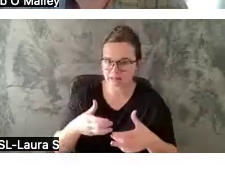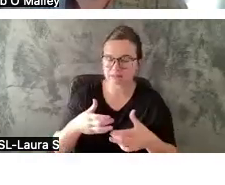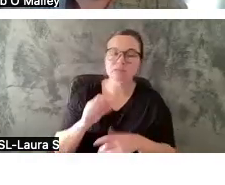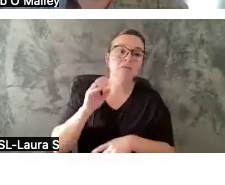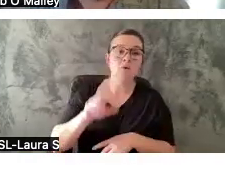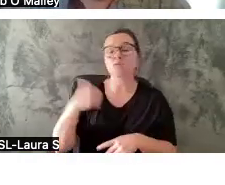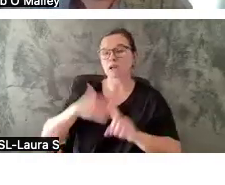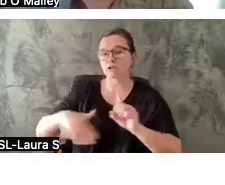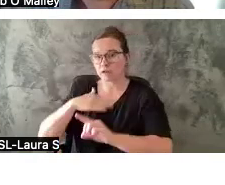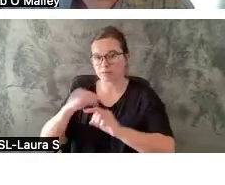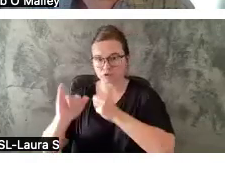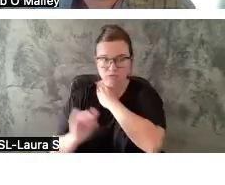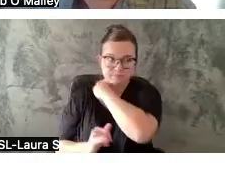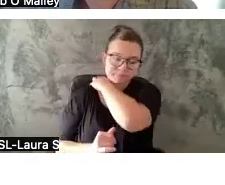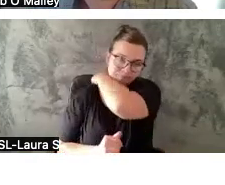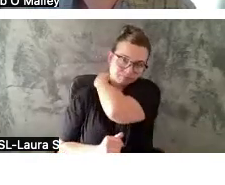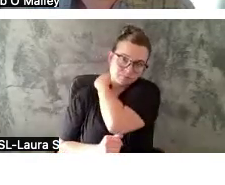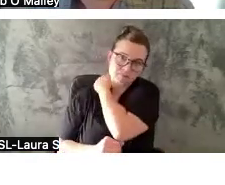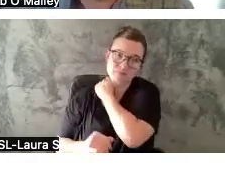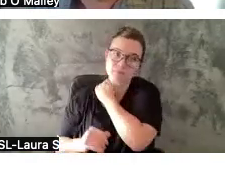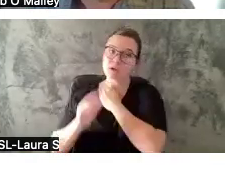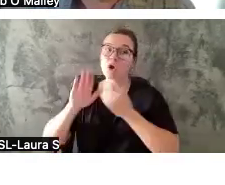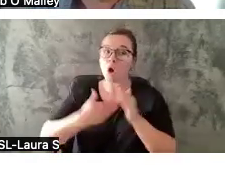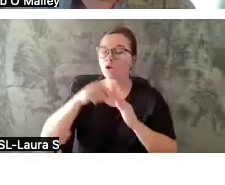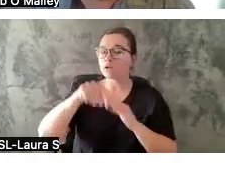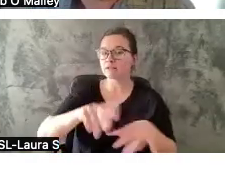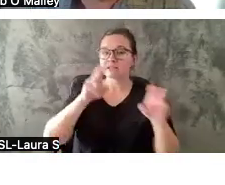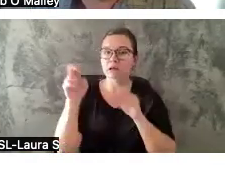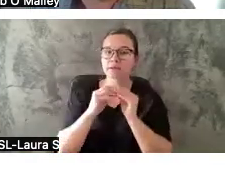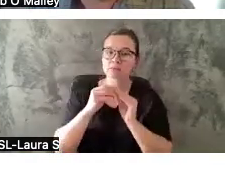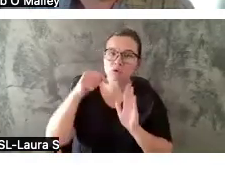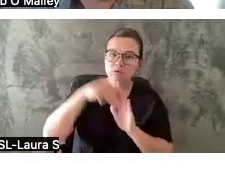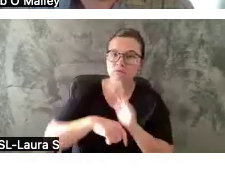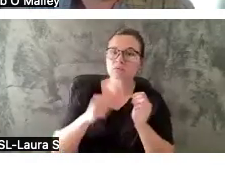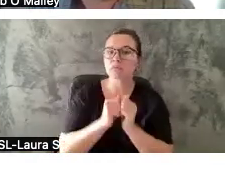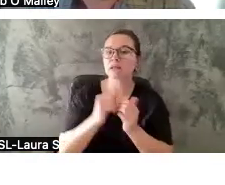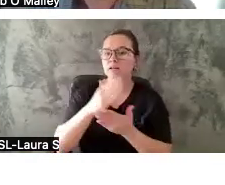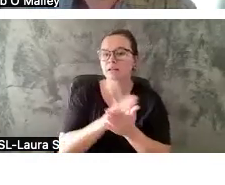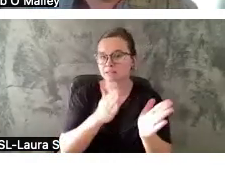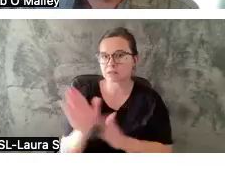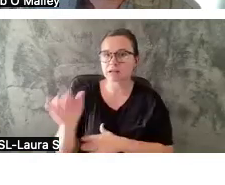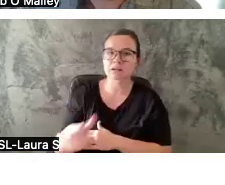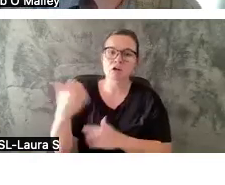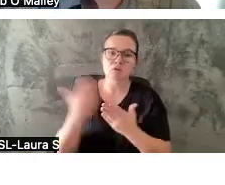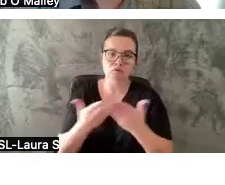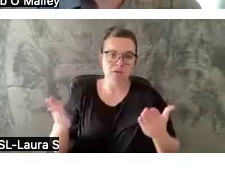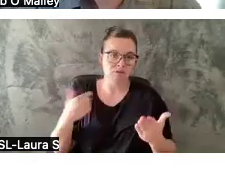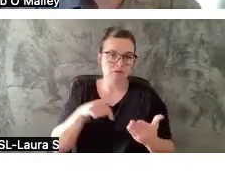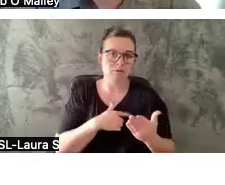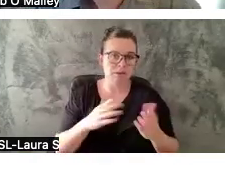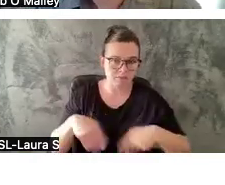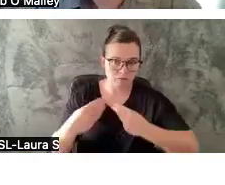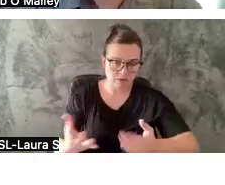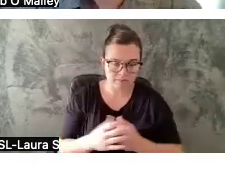in other contexts. And all of these are topics that we explore much more deeply in our lesson plans and other resources. So let's start